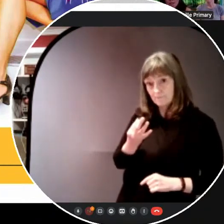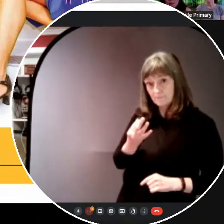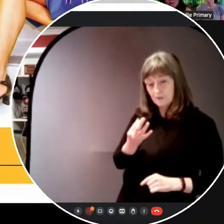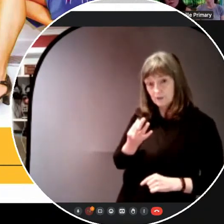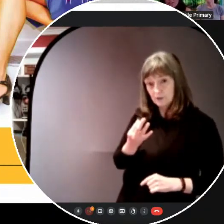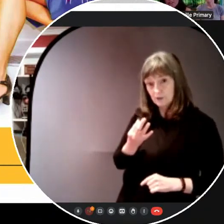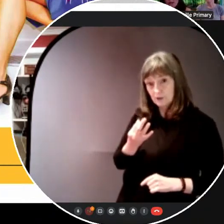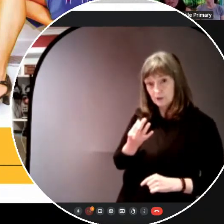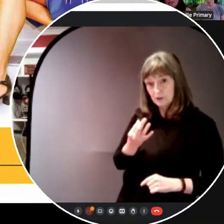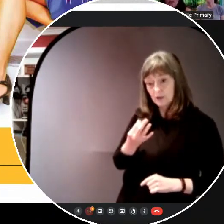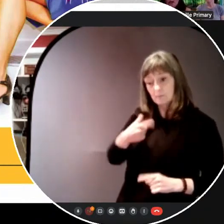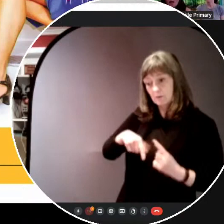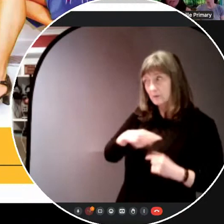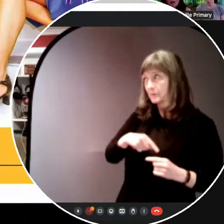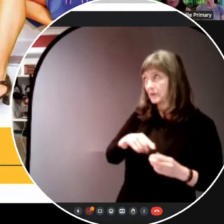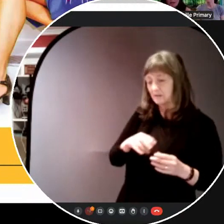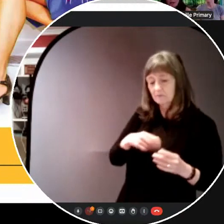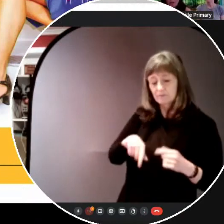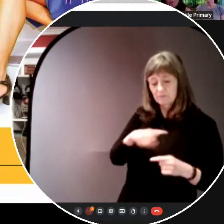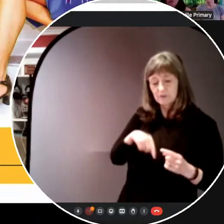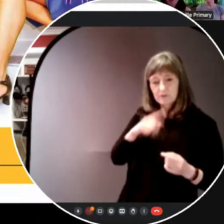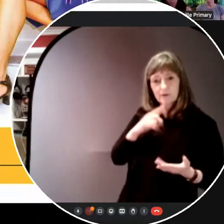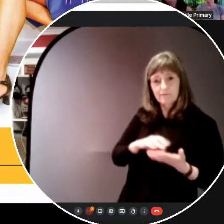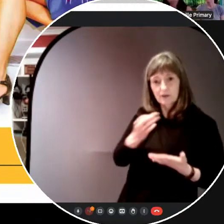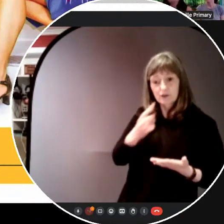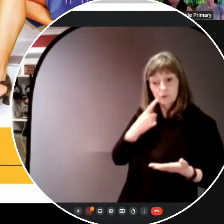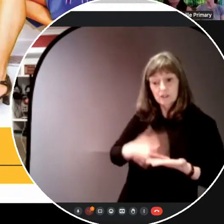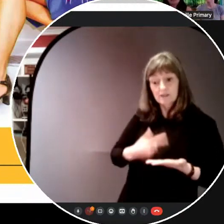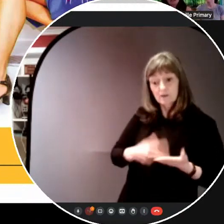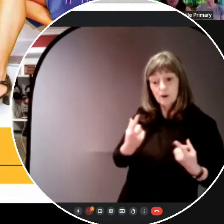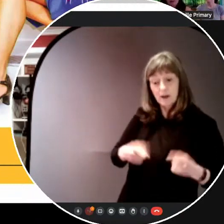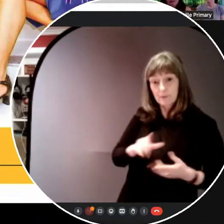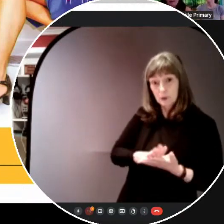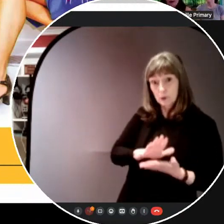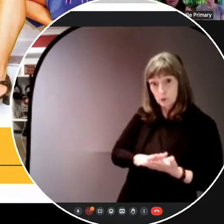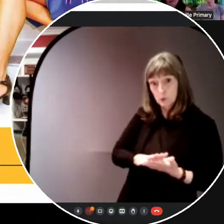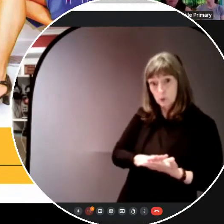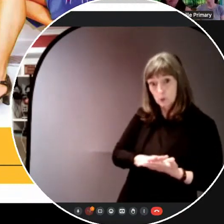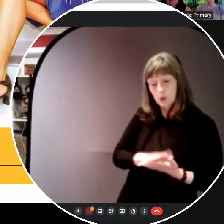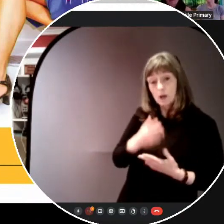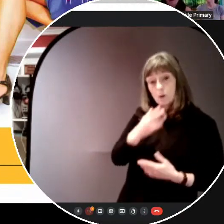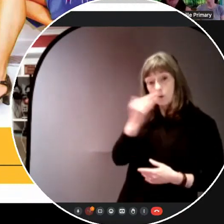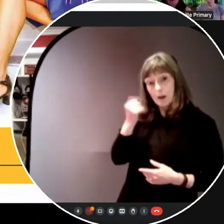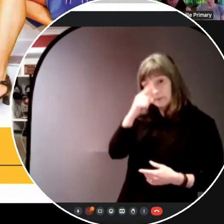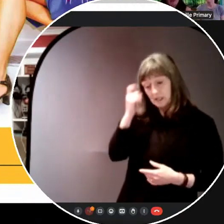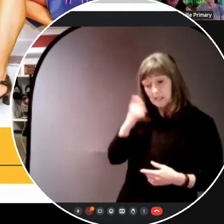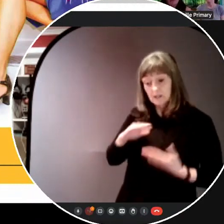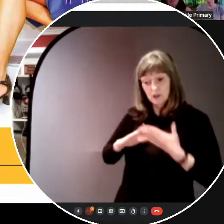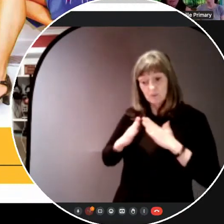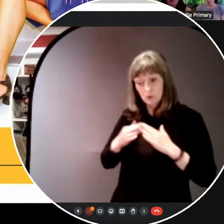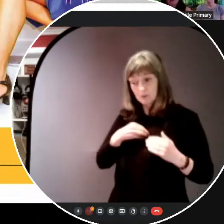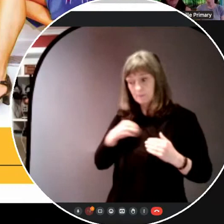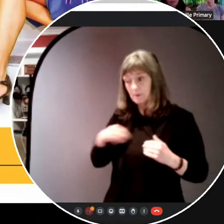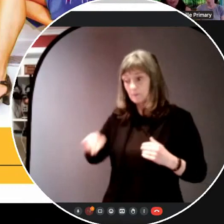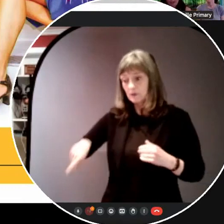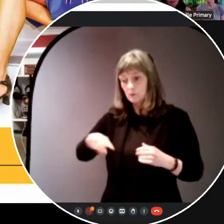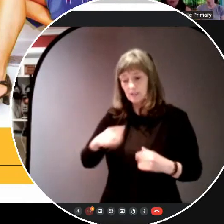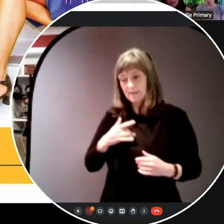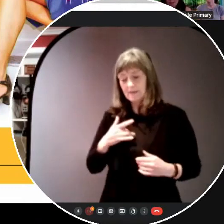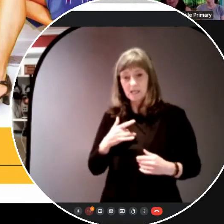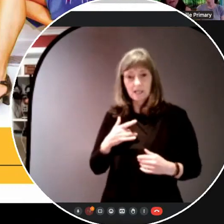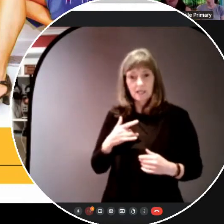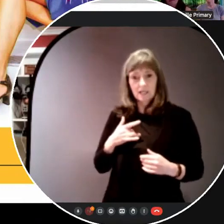amongst ourselves when we're discussing what's happening at our school, because that's the way that the community members are left feeling. They're